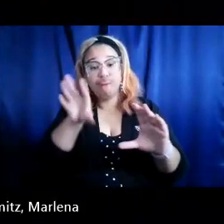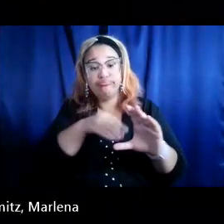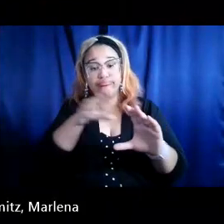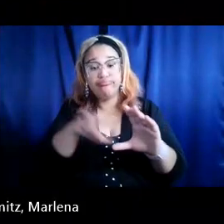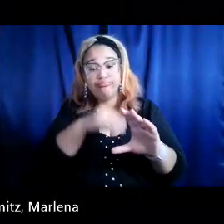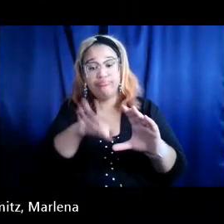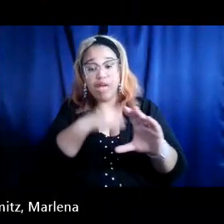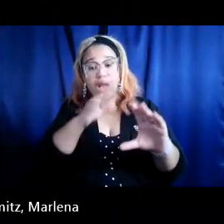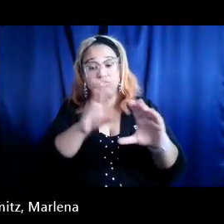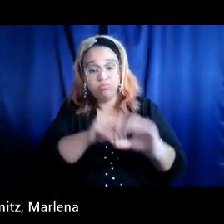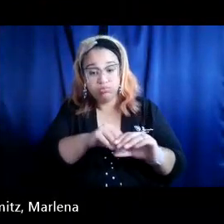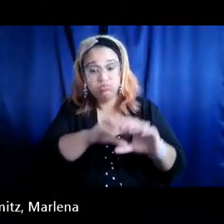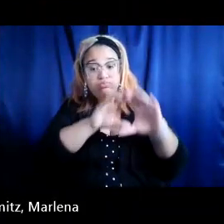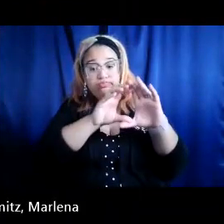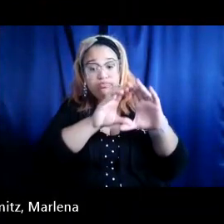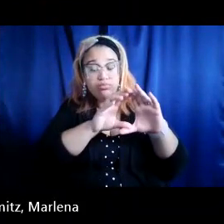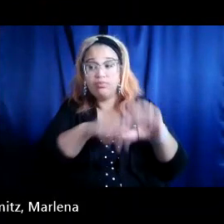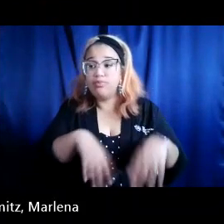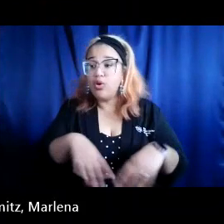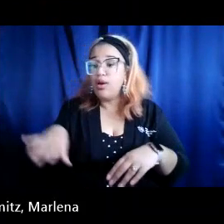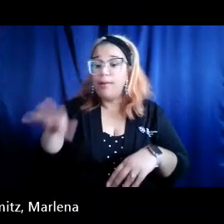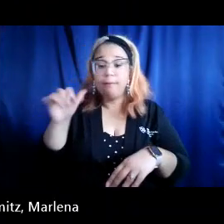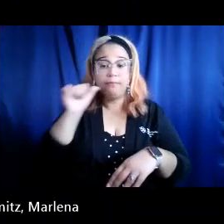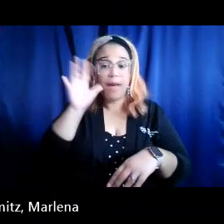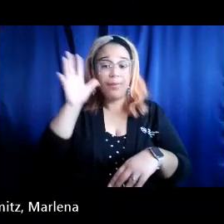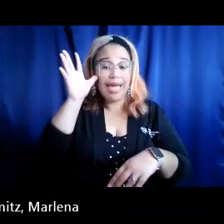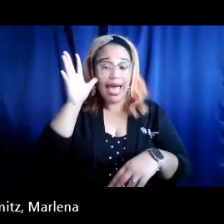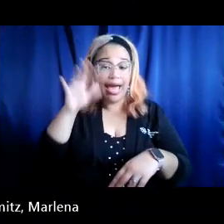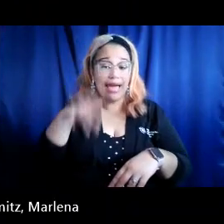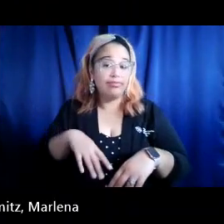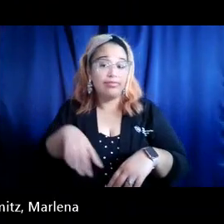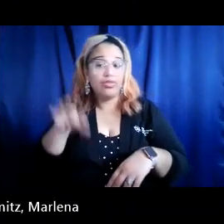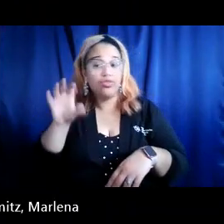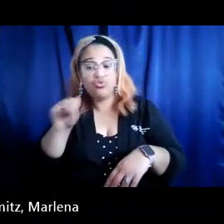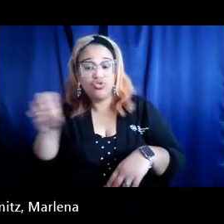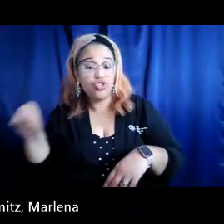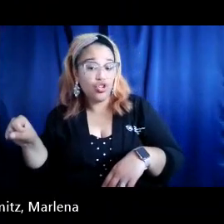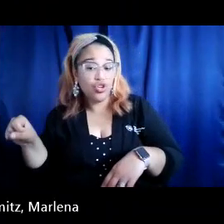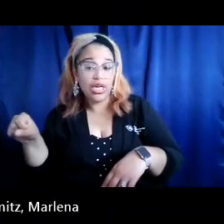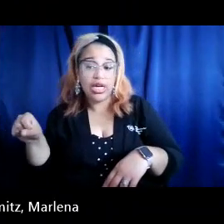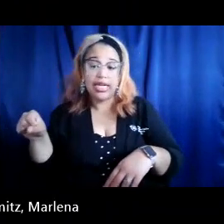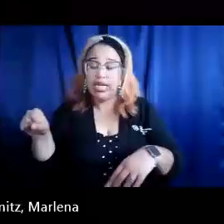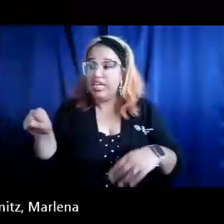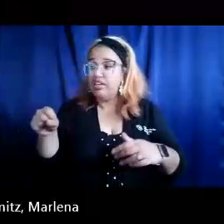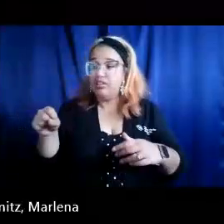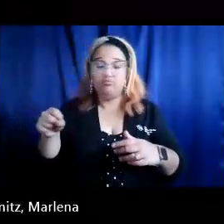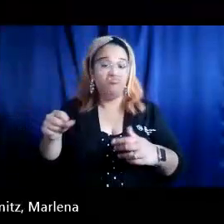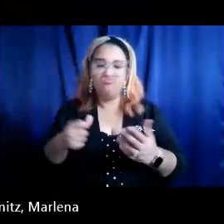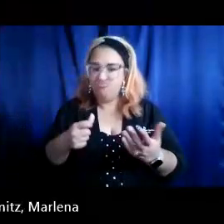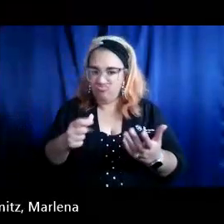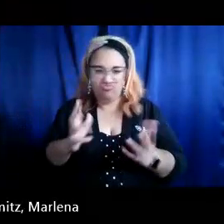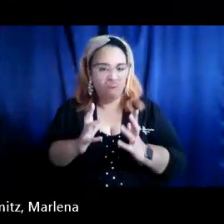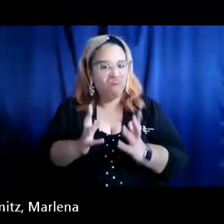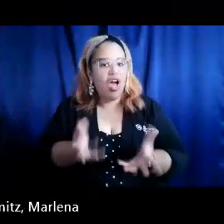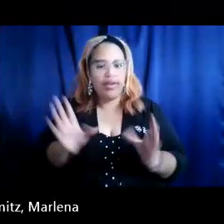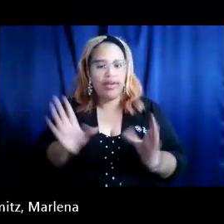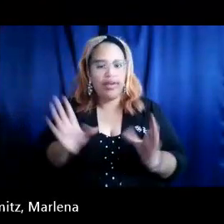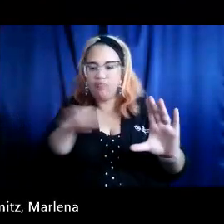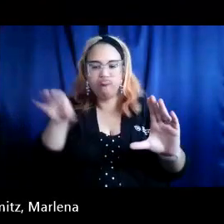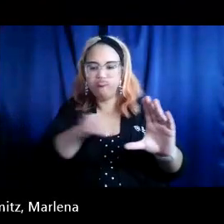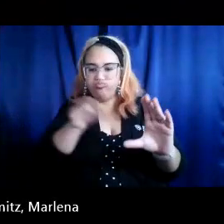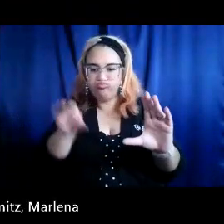your SSI money each month, mom and dad, any source, and it's protected from losing benefits. So it's truly a